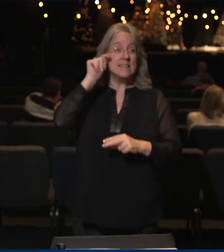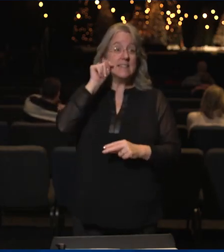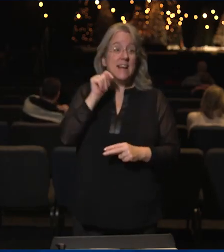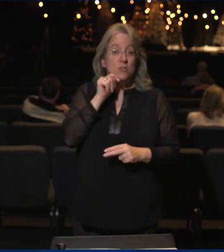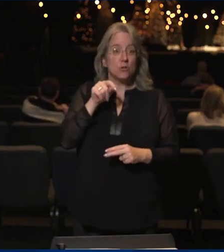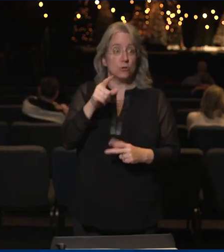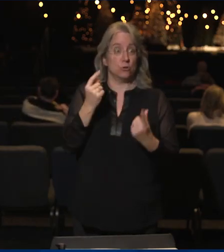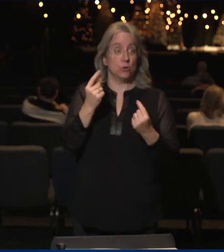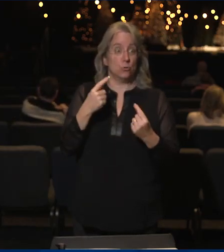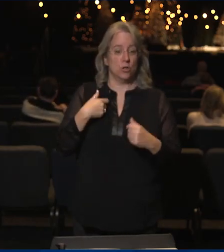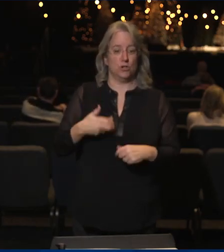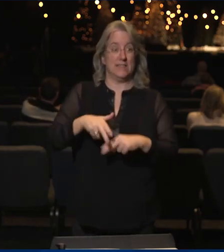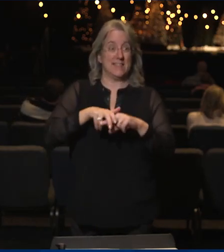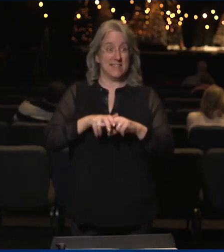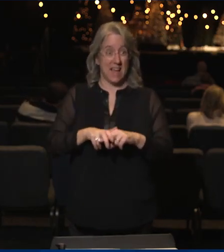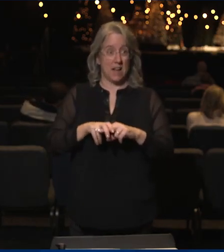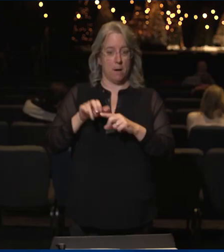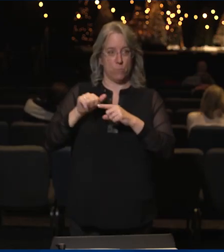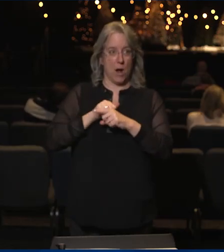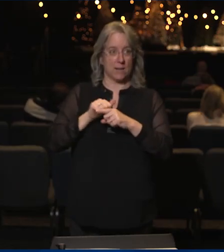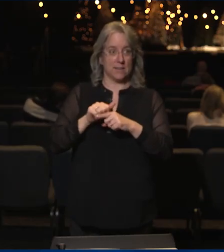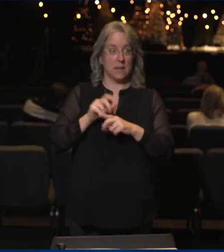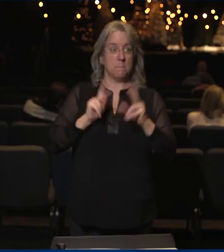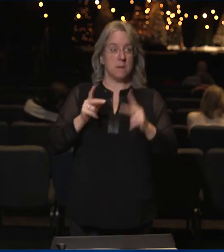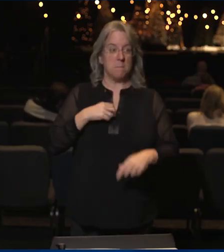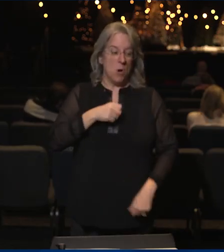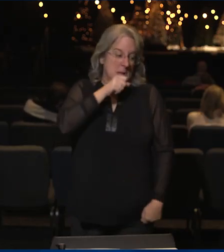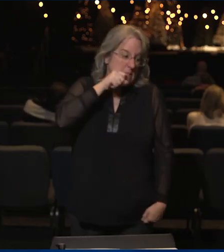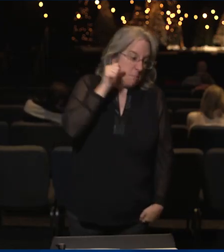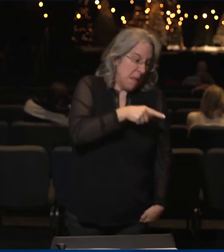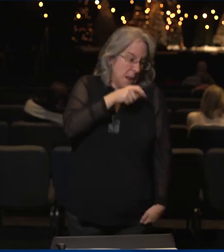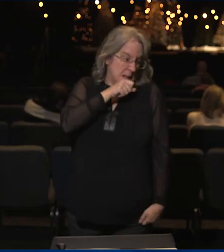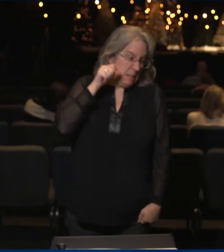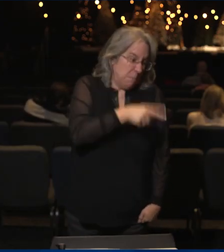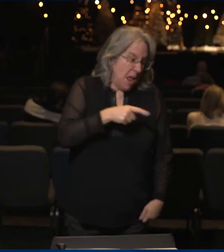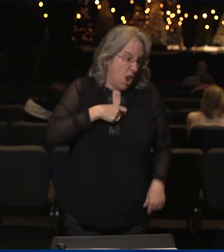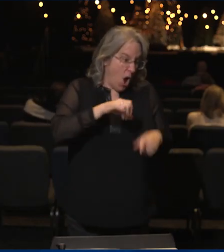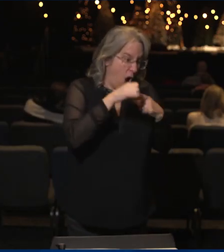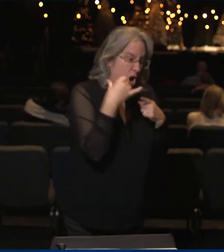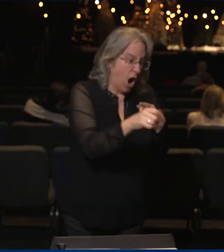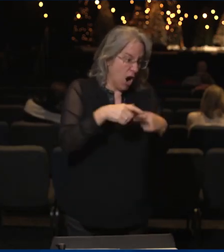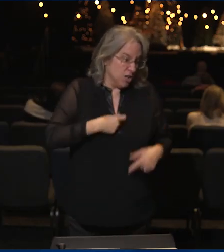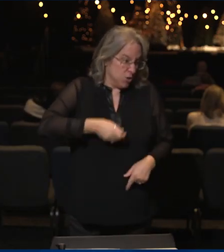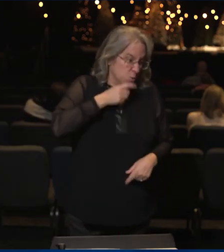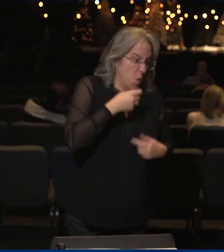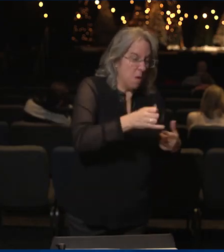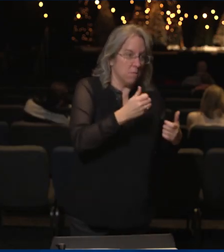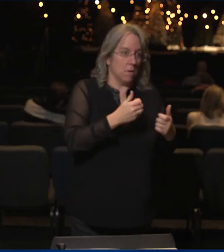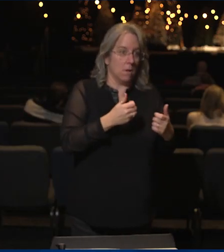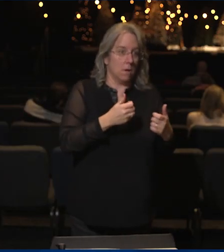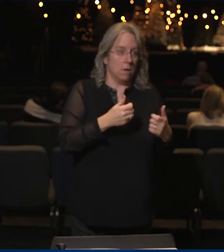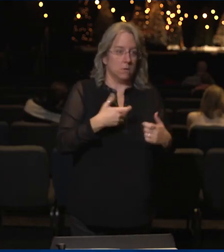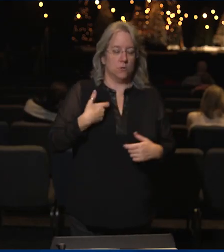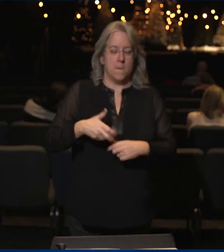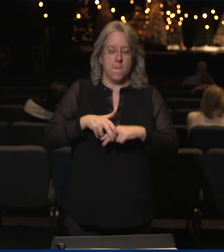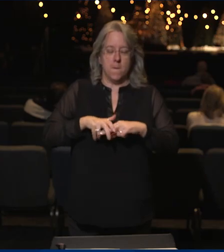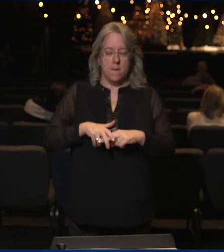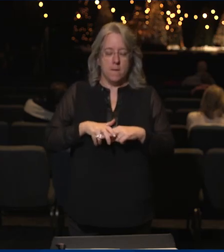practicing, spitting at her, swearing at her, cursing at her, so she could sit there and